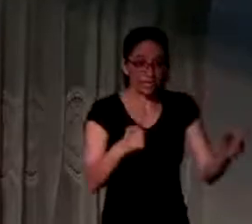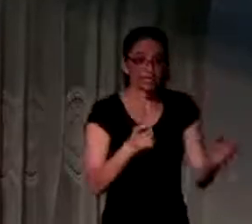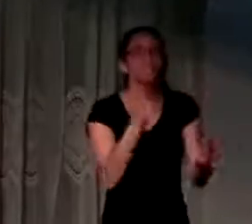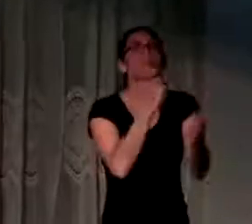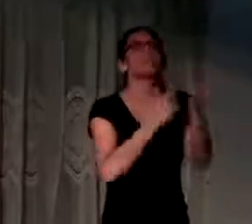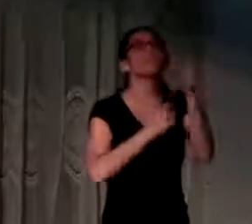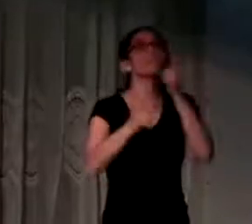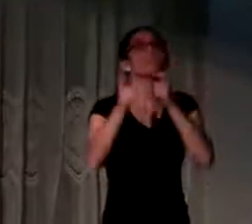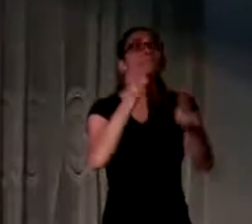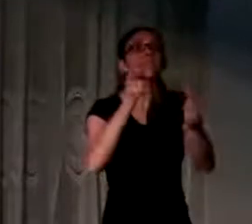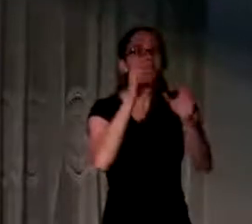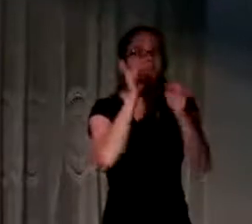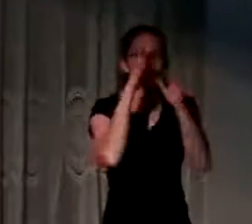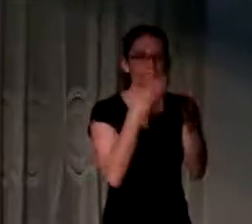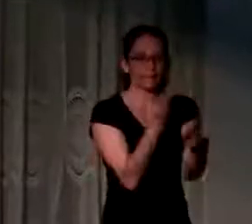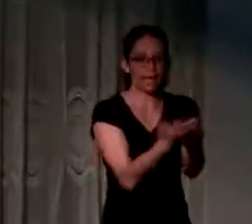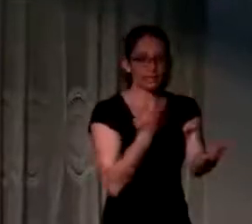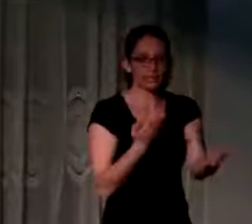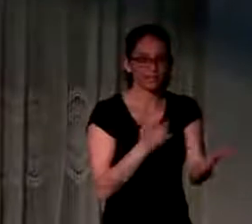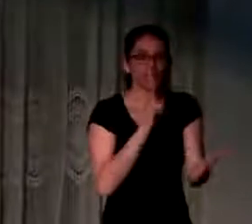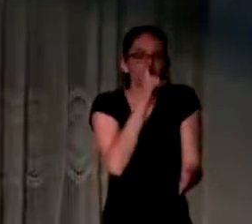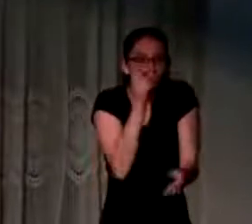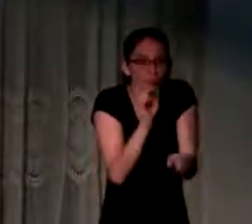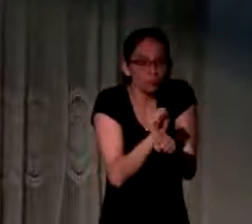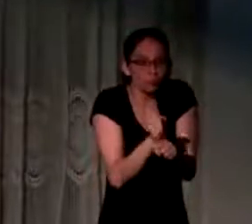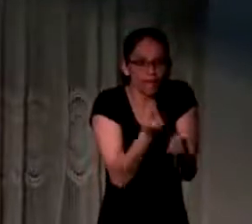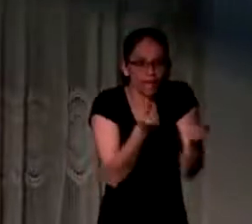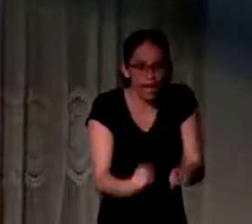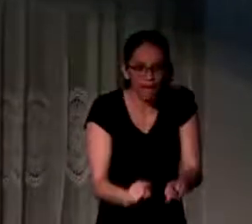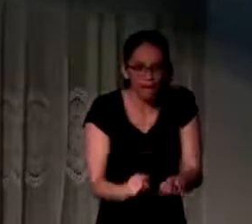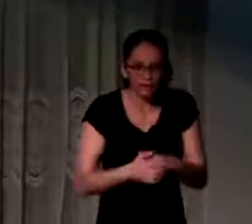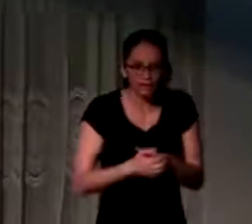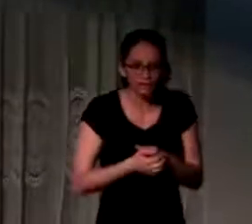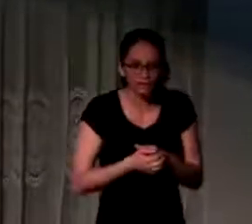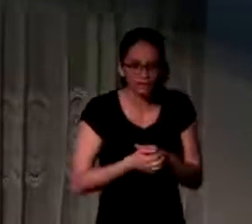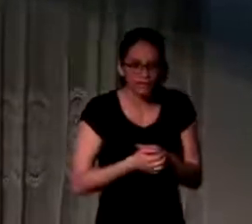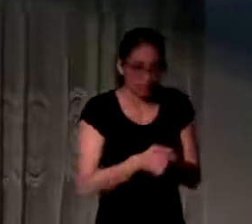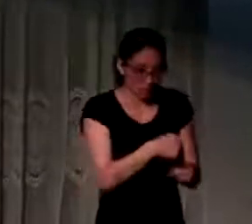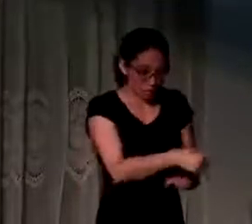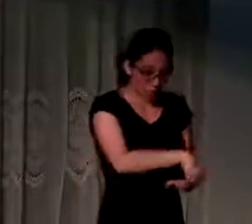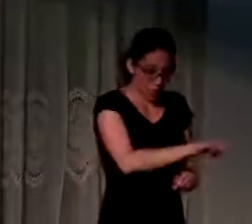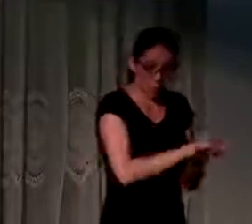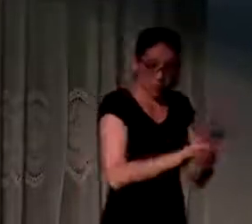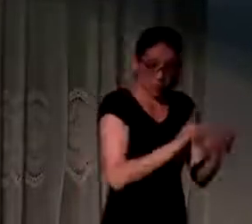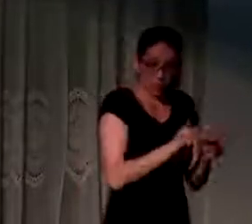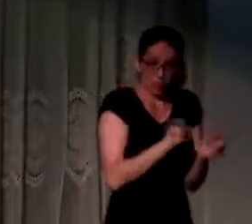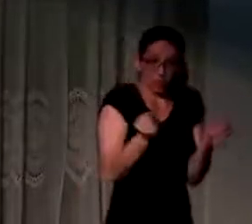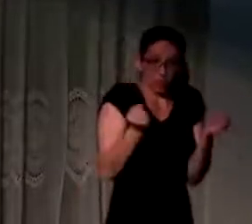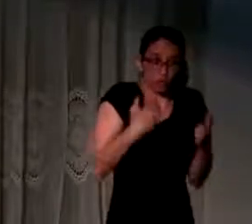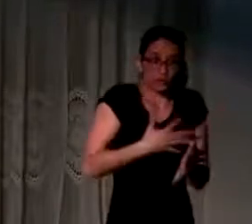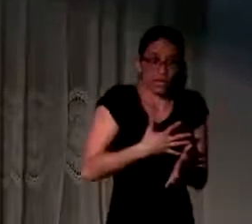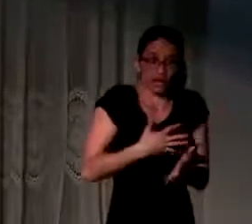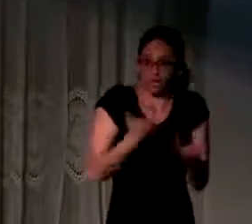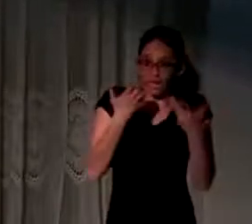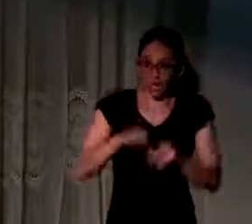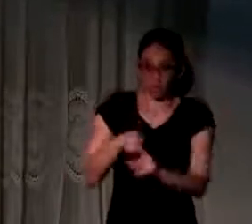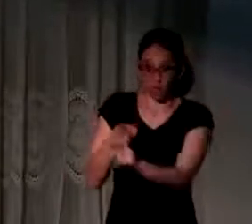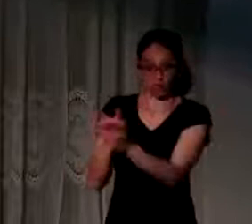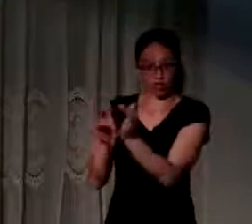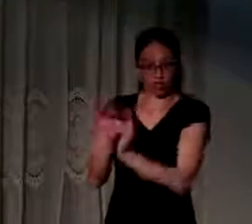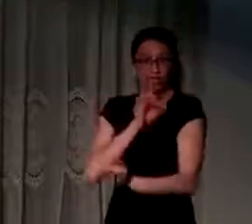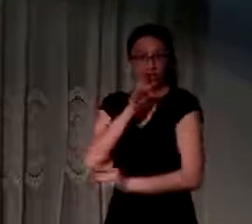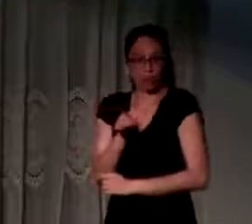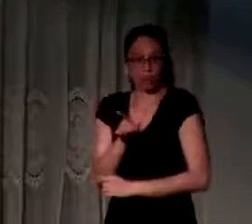come true. Let me say that again. They had so much fear that the prophecies might come true, they took away all